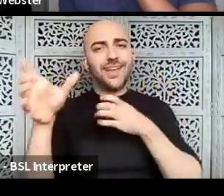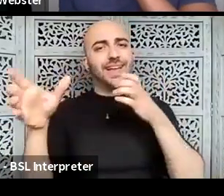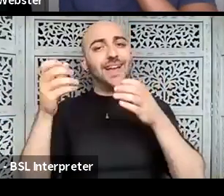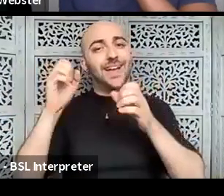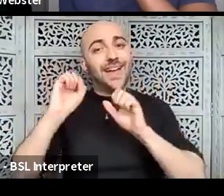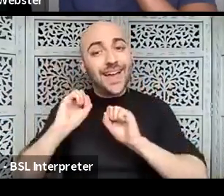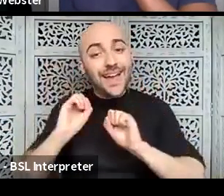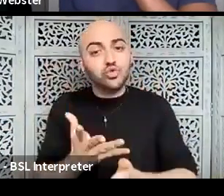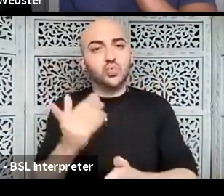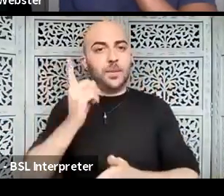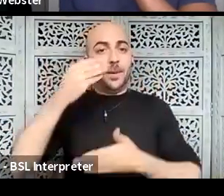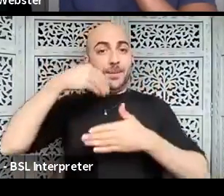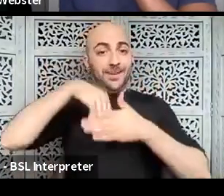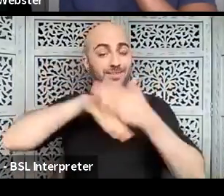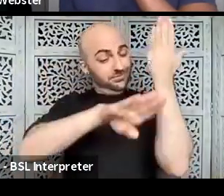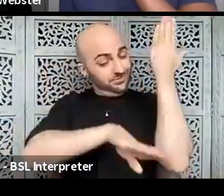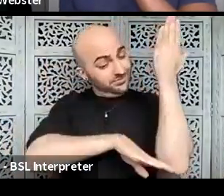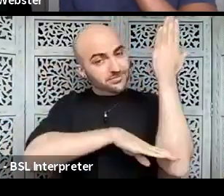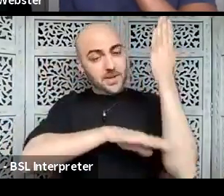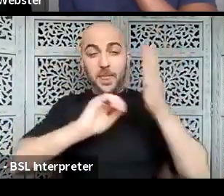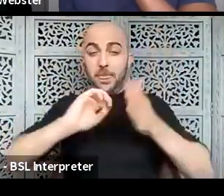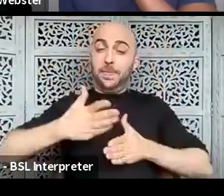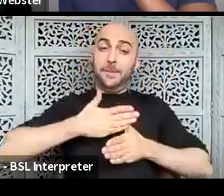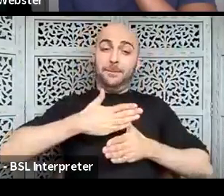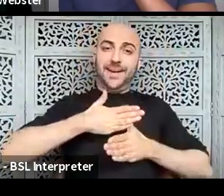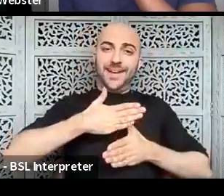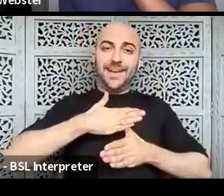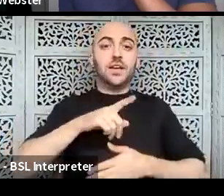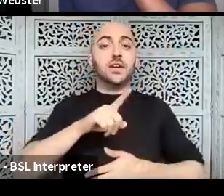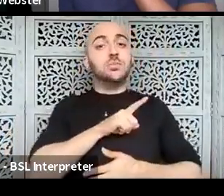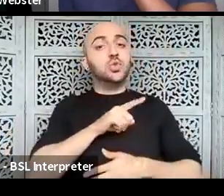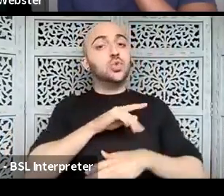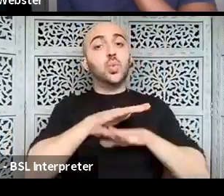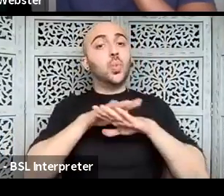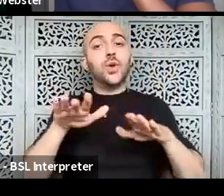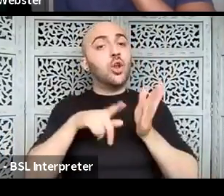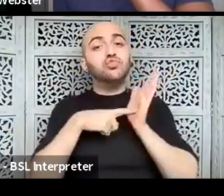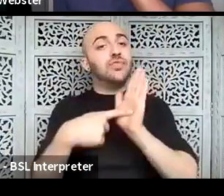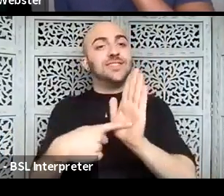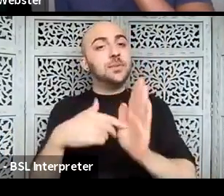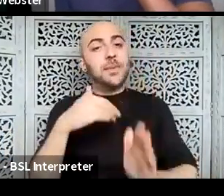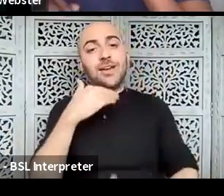industry start right at the beginning, and it's because I just think we're not transparent enough.